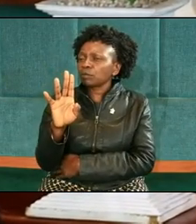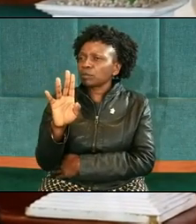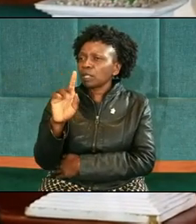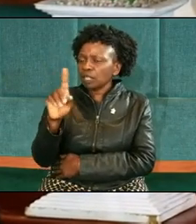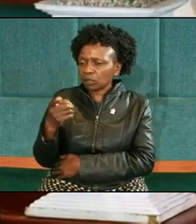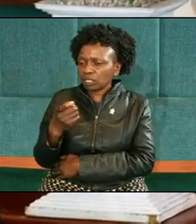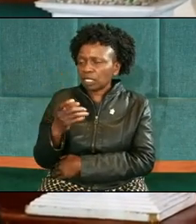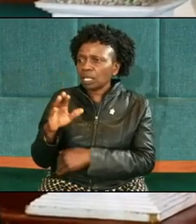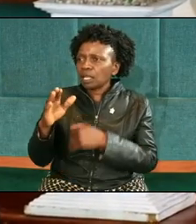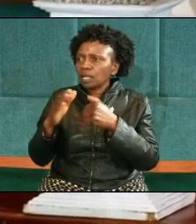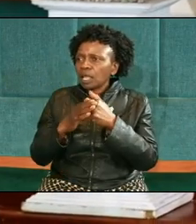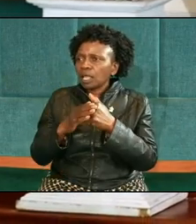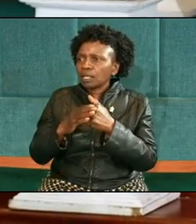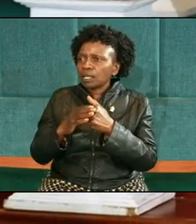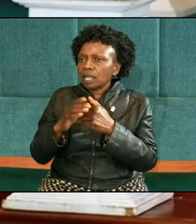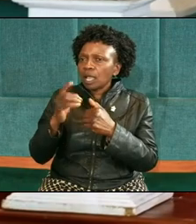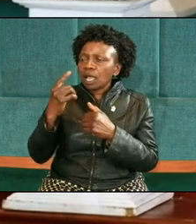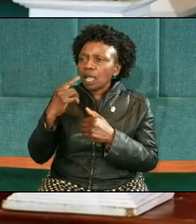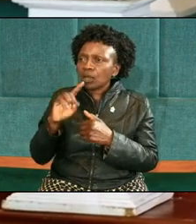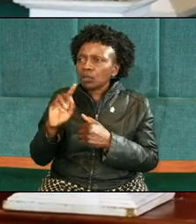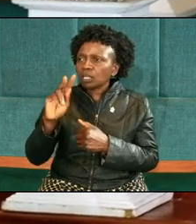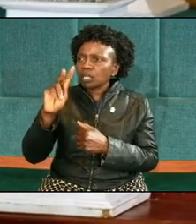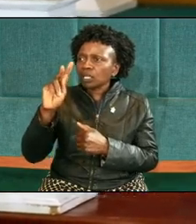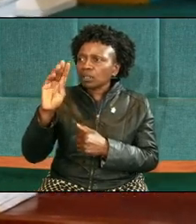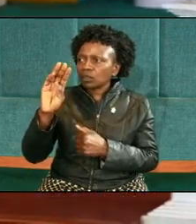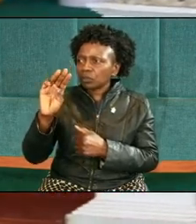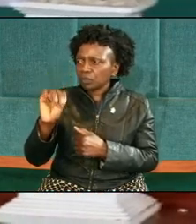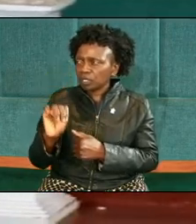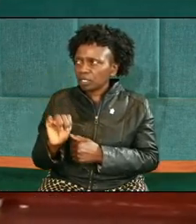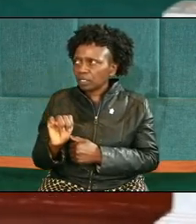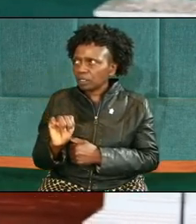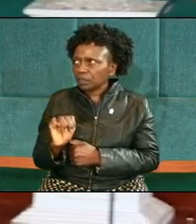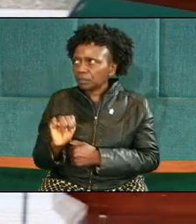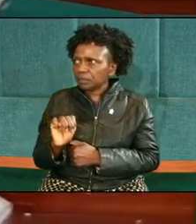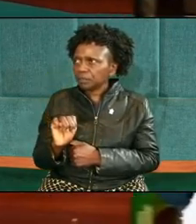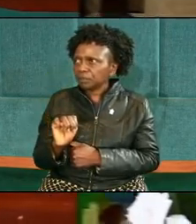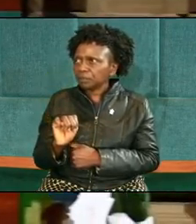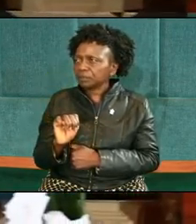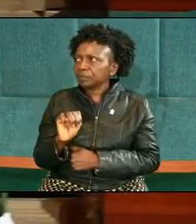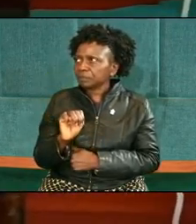4,900 kilometers. Woo!